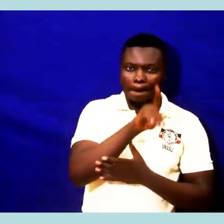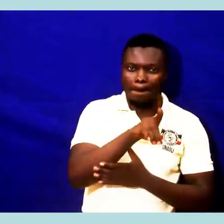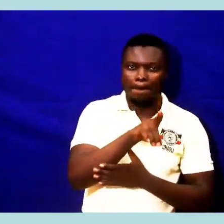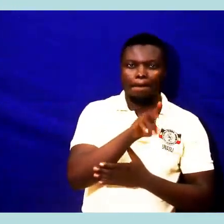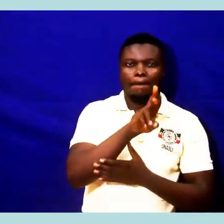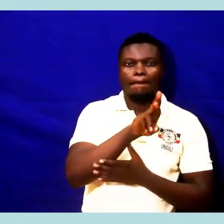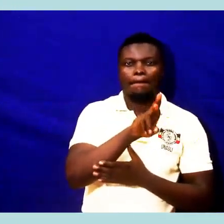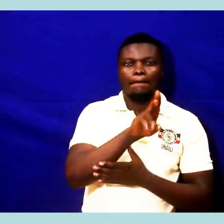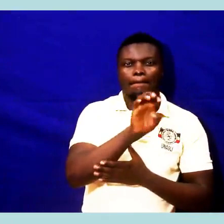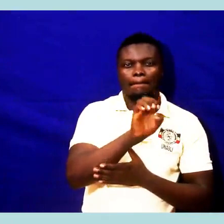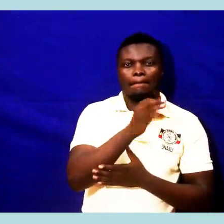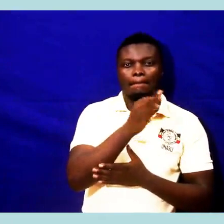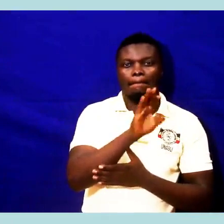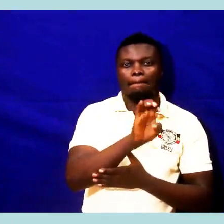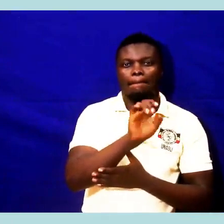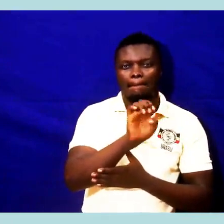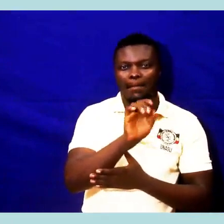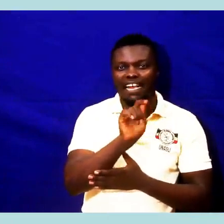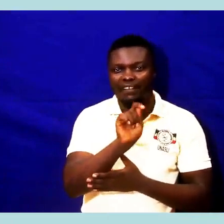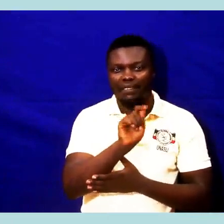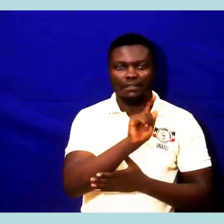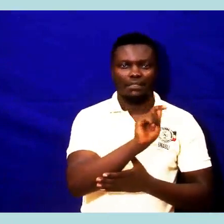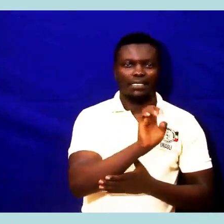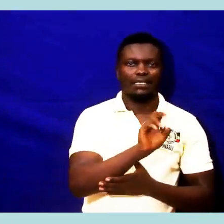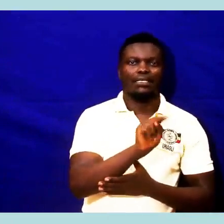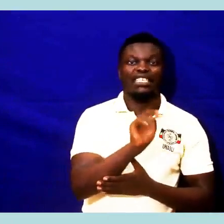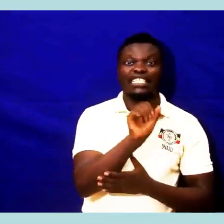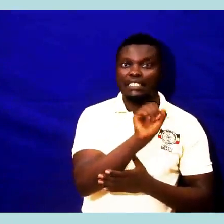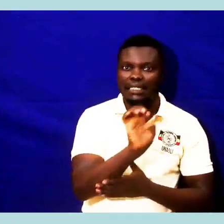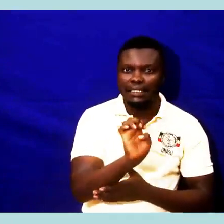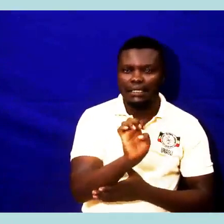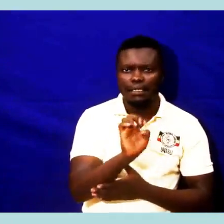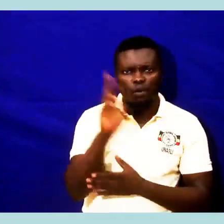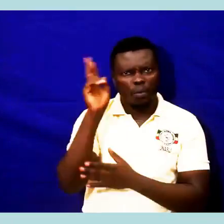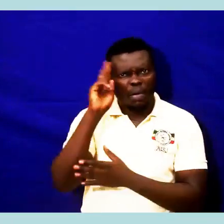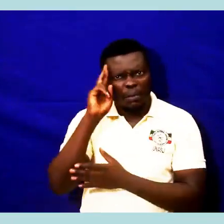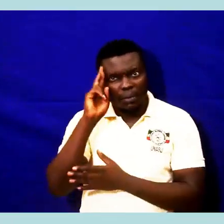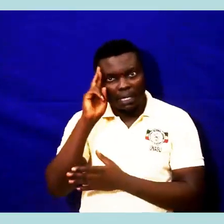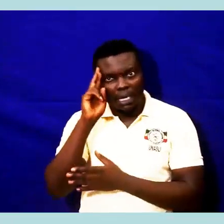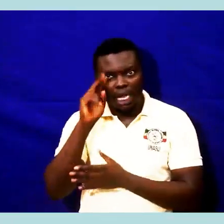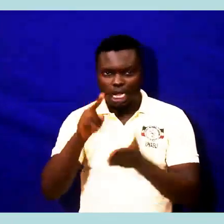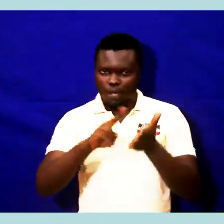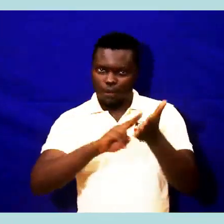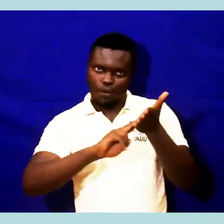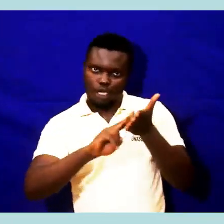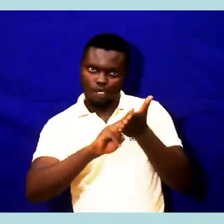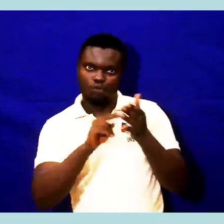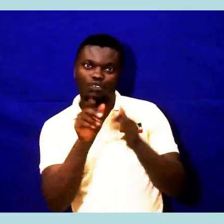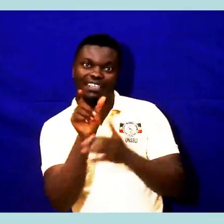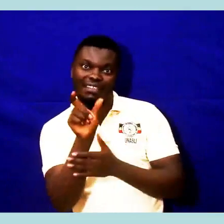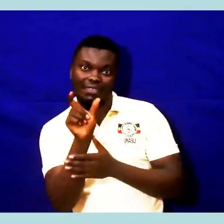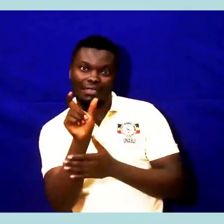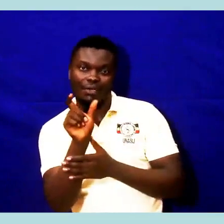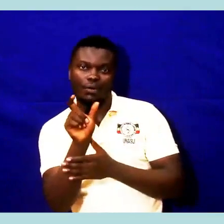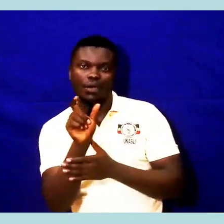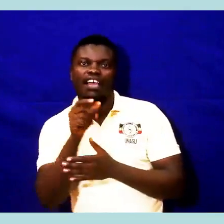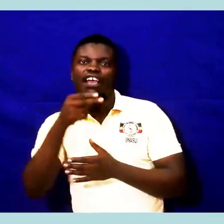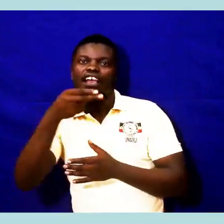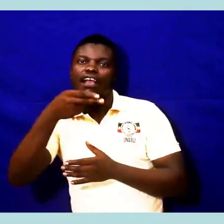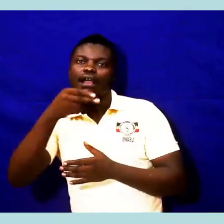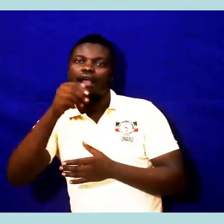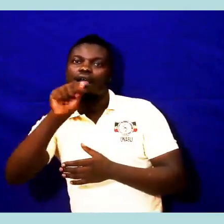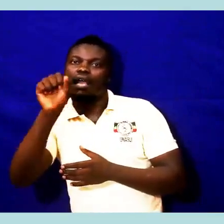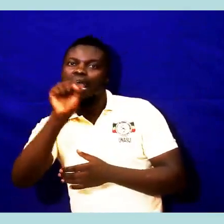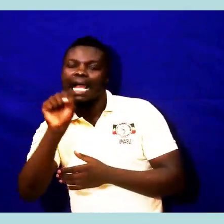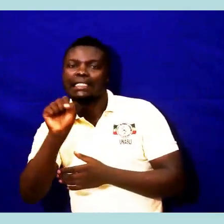have said that we are going to use the word has when the person